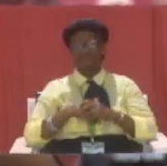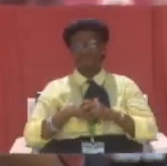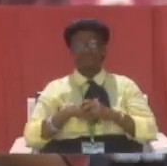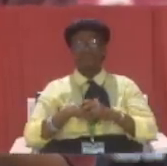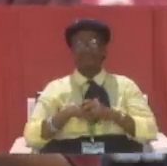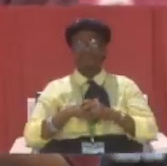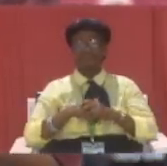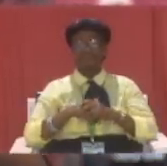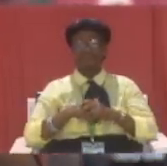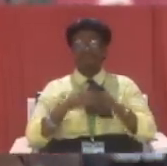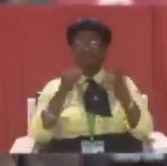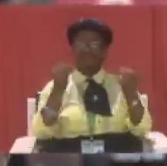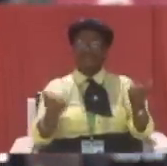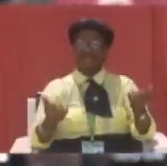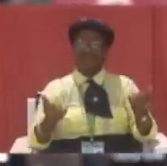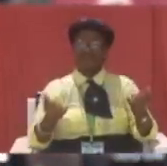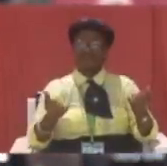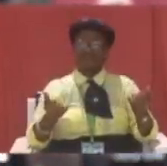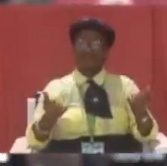Now,